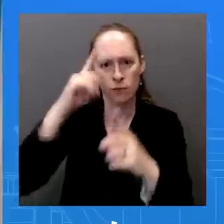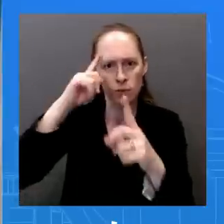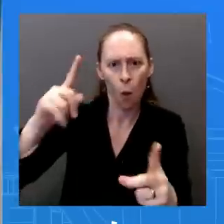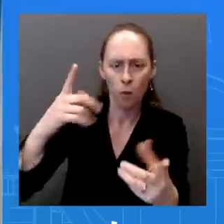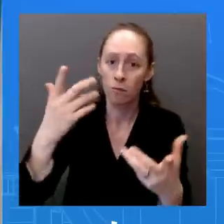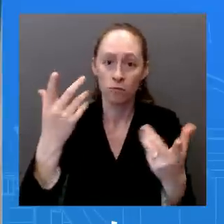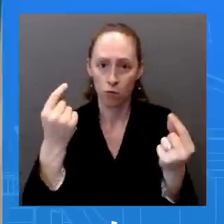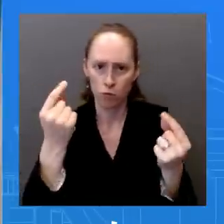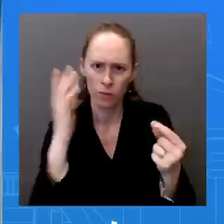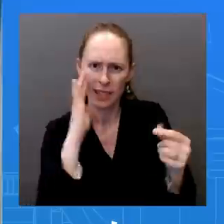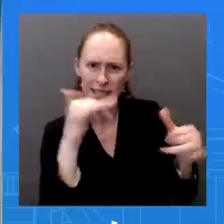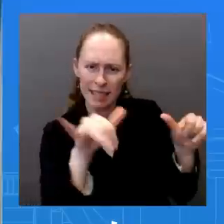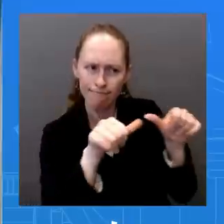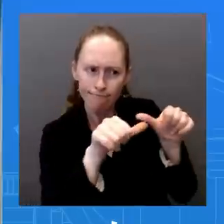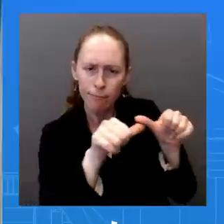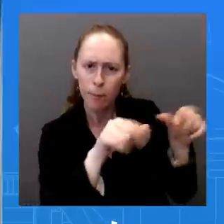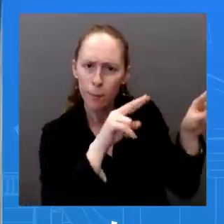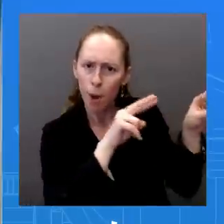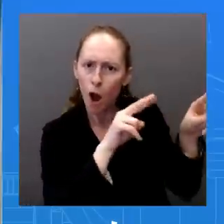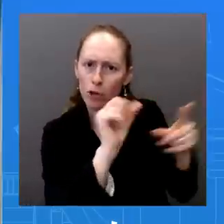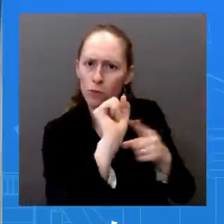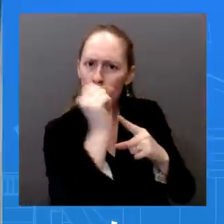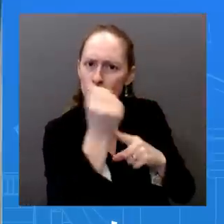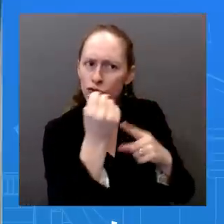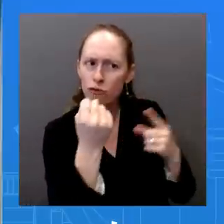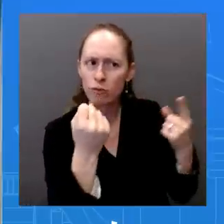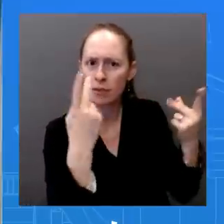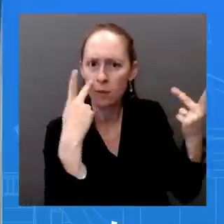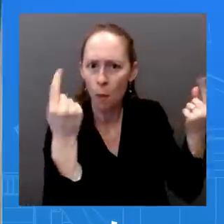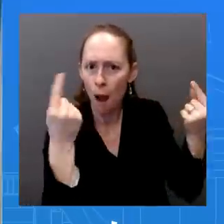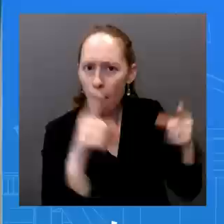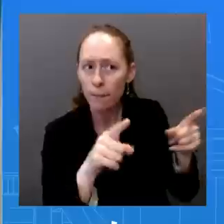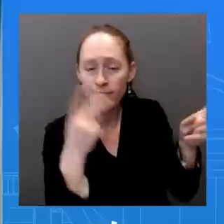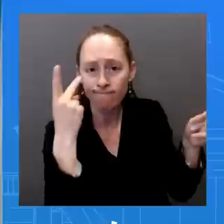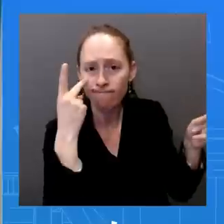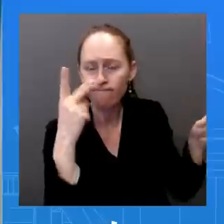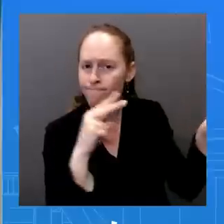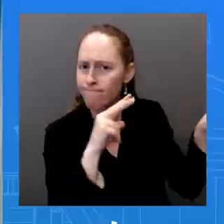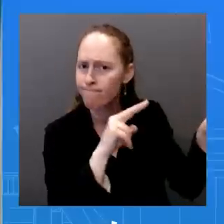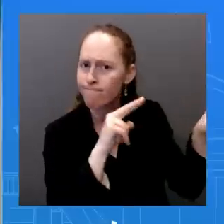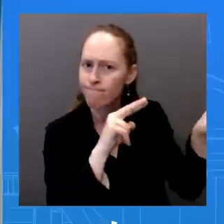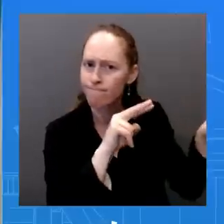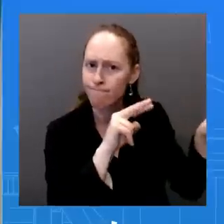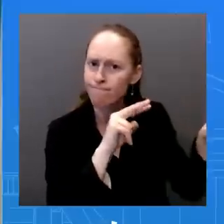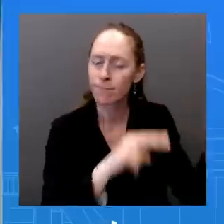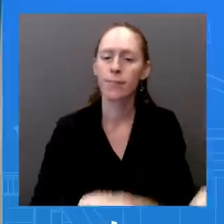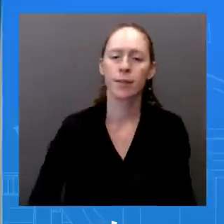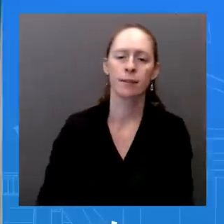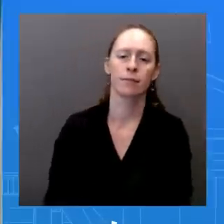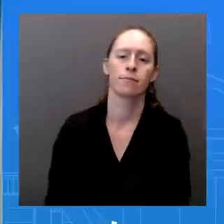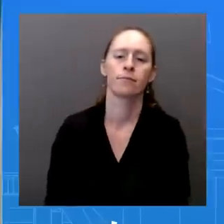Also, we have a special guest, as you all know, National Security Advisor Jake Sullivan. He is here to preview